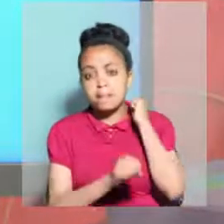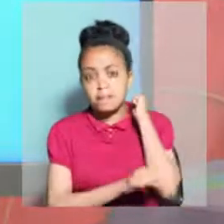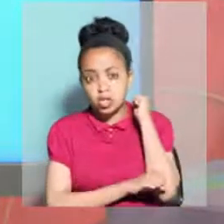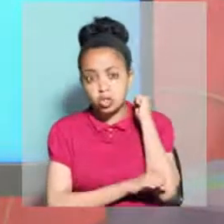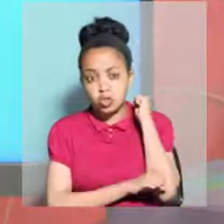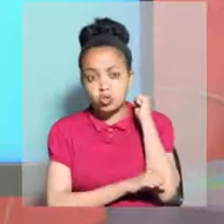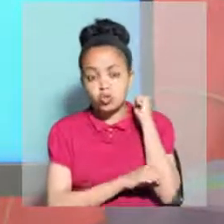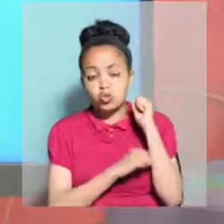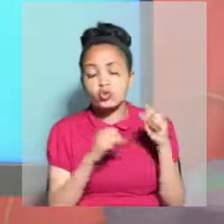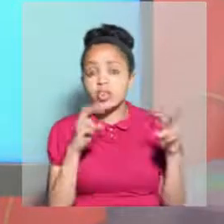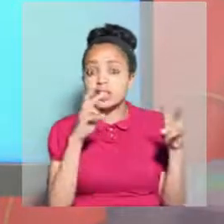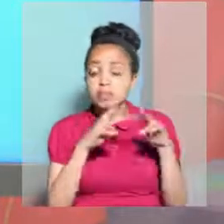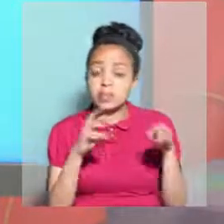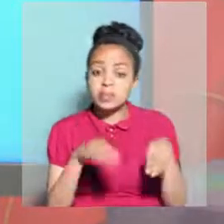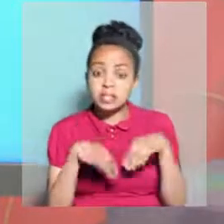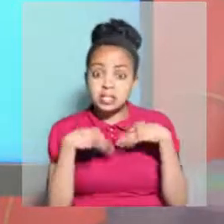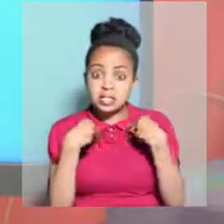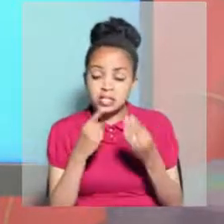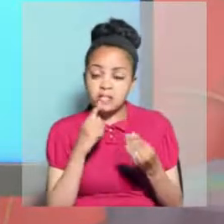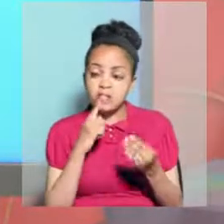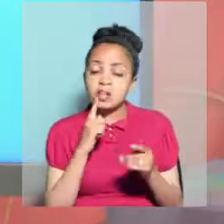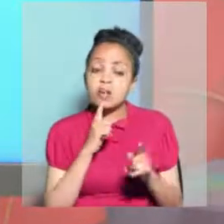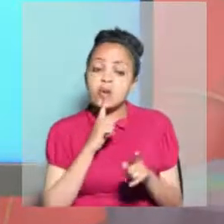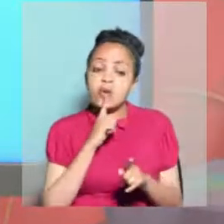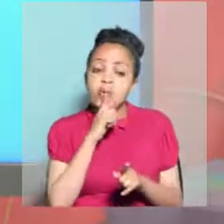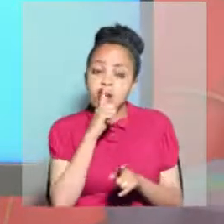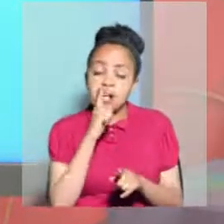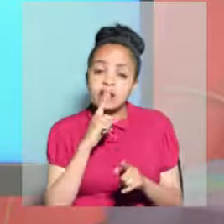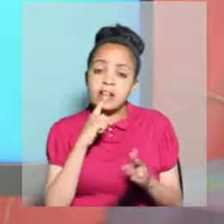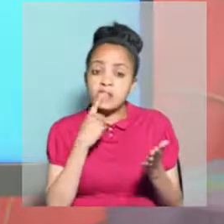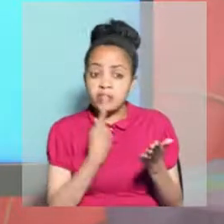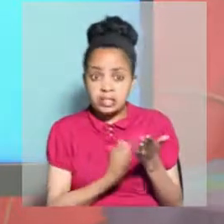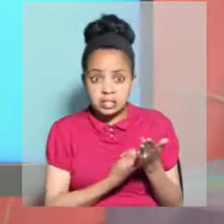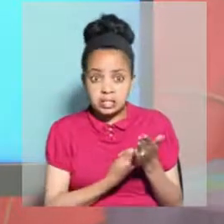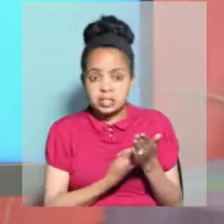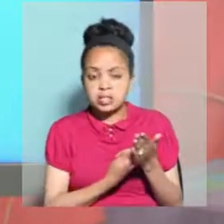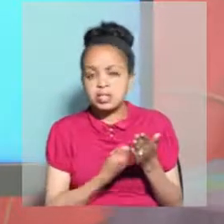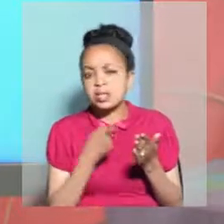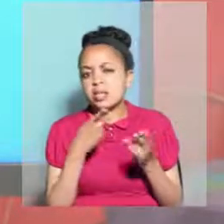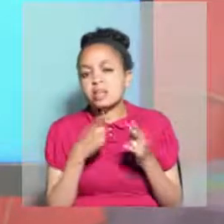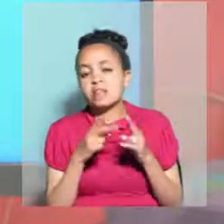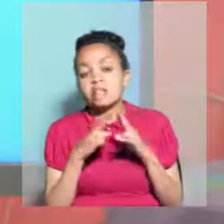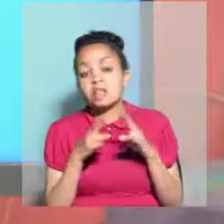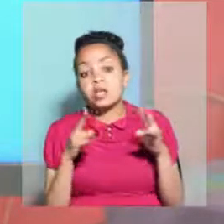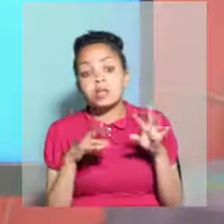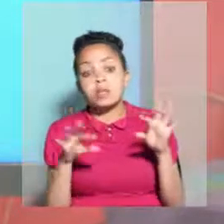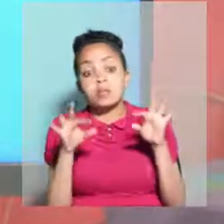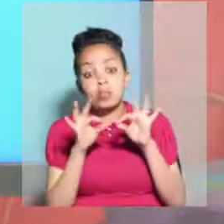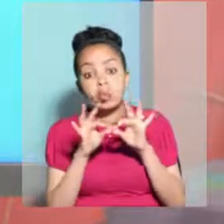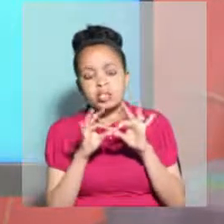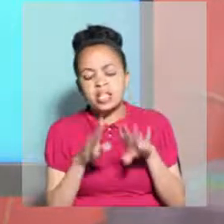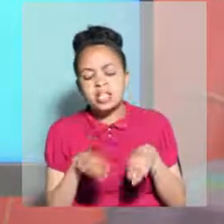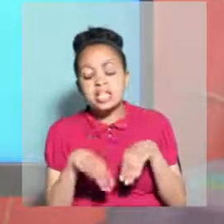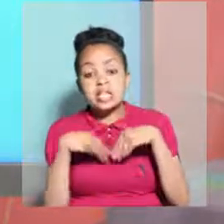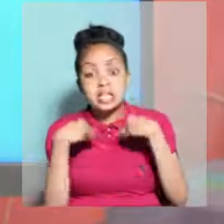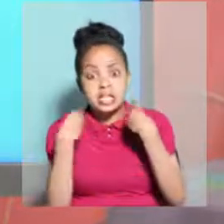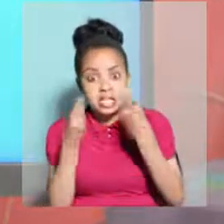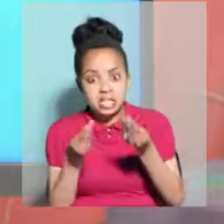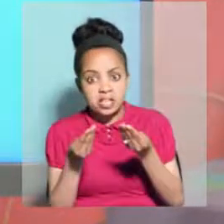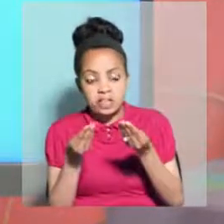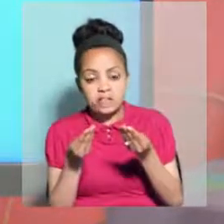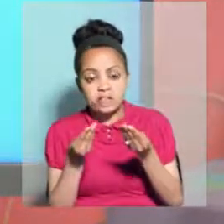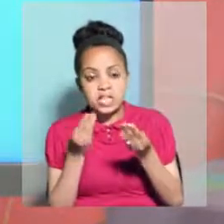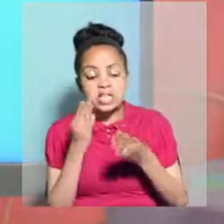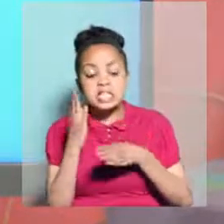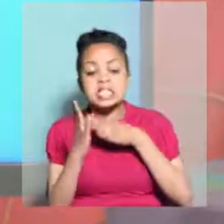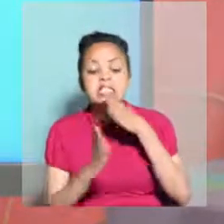that of experimentation to give a real evidence for a problem that you encounter, it is very important in giving